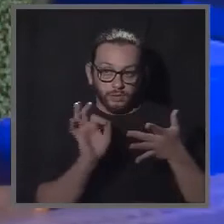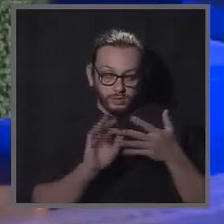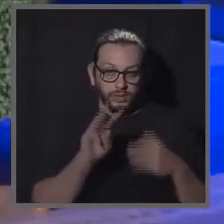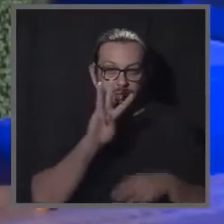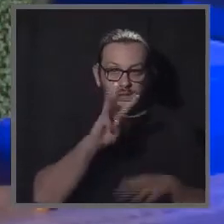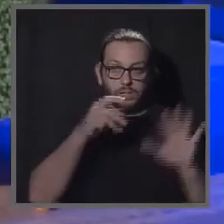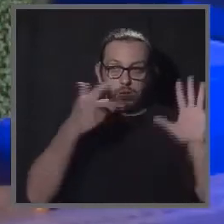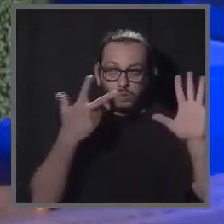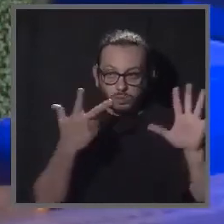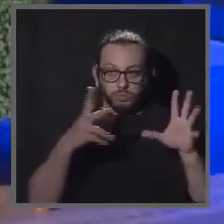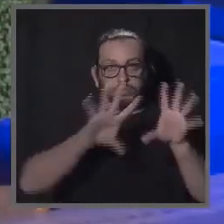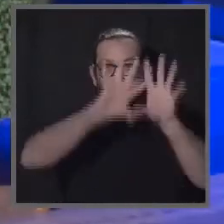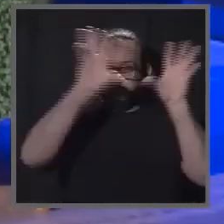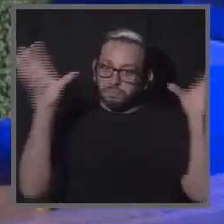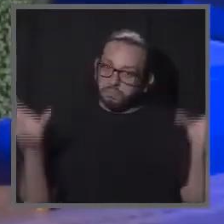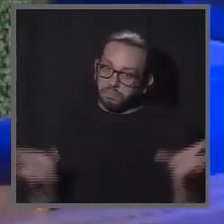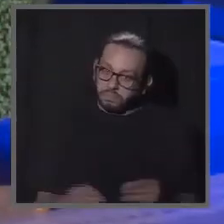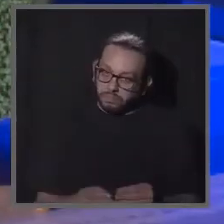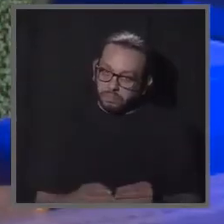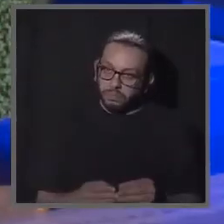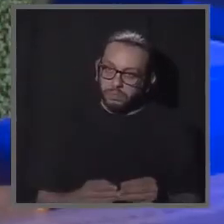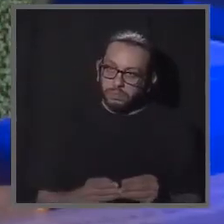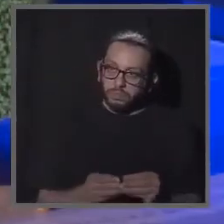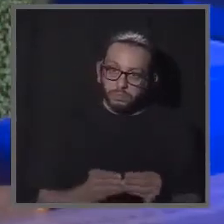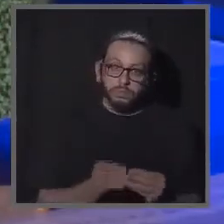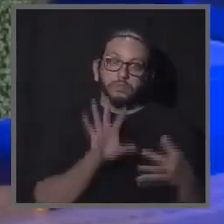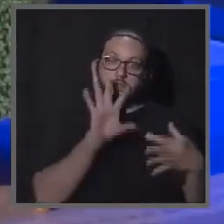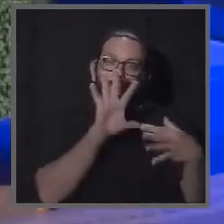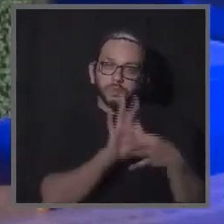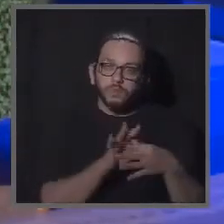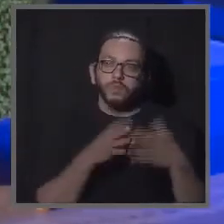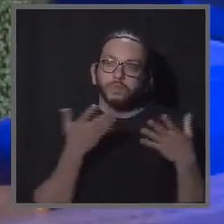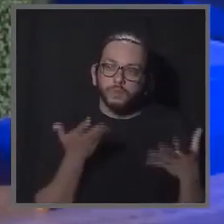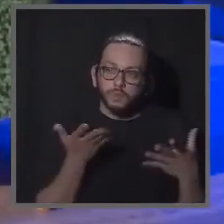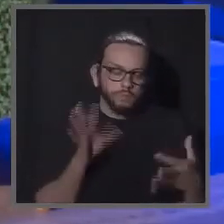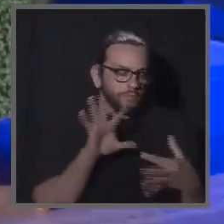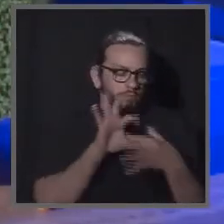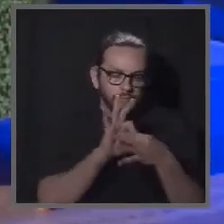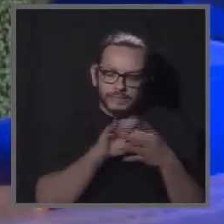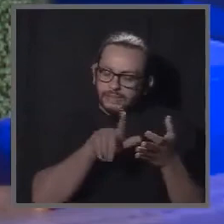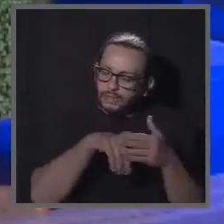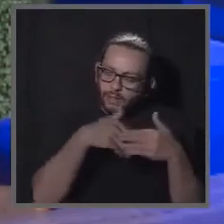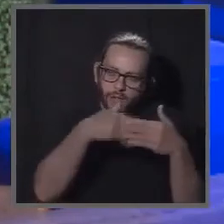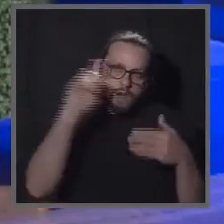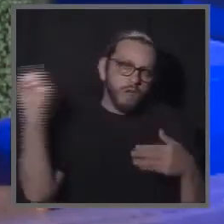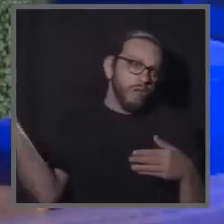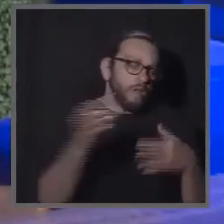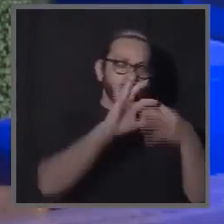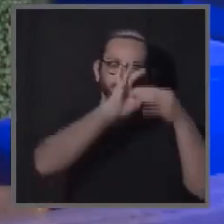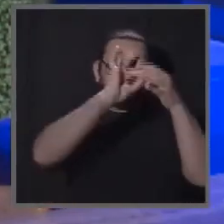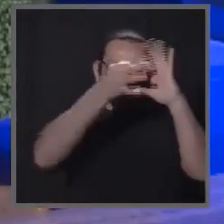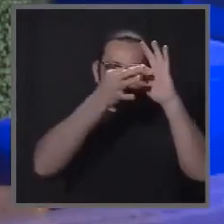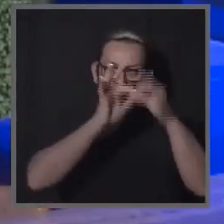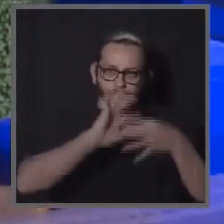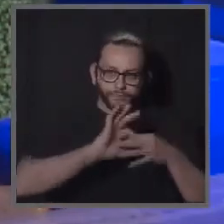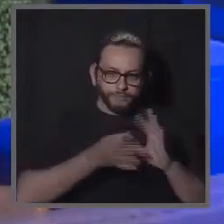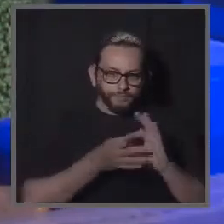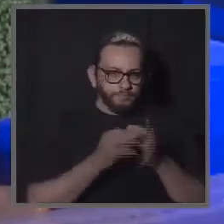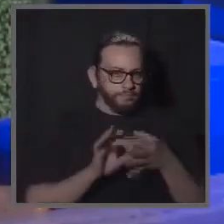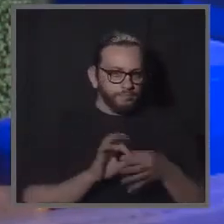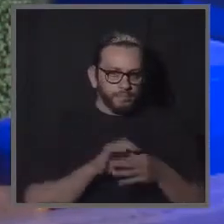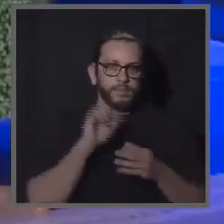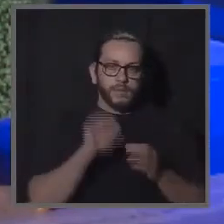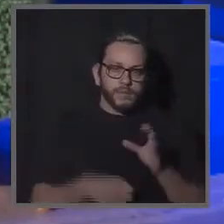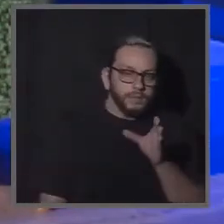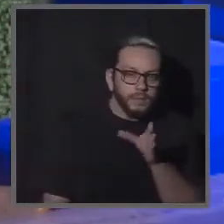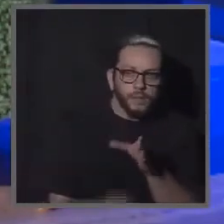they are intrinsically related. And together they designed this compass for social impact